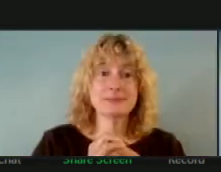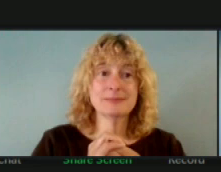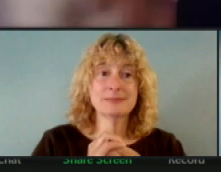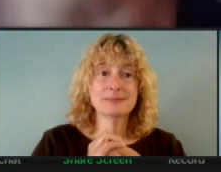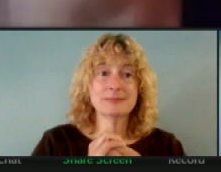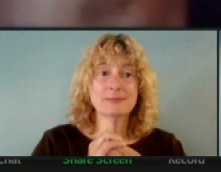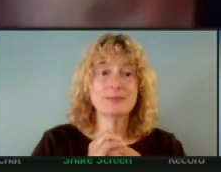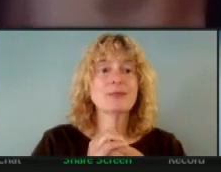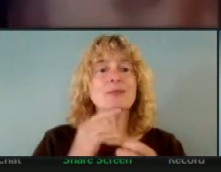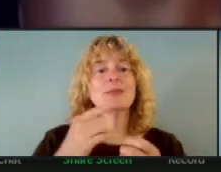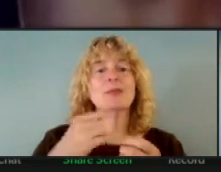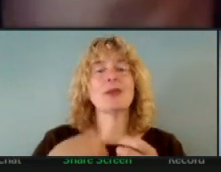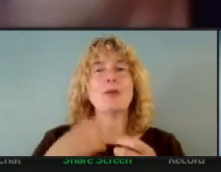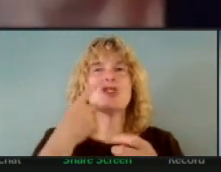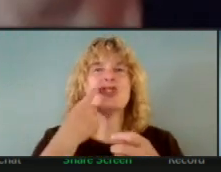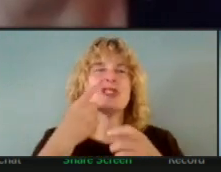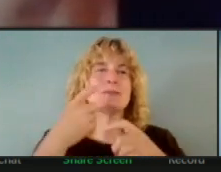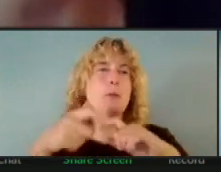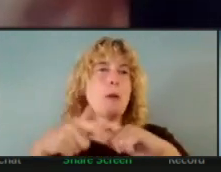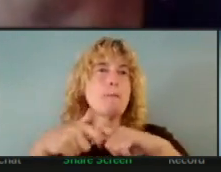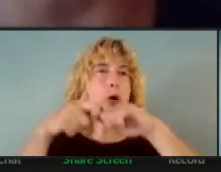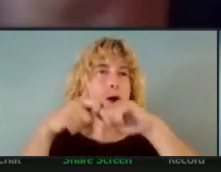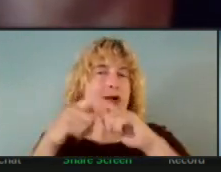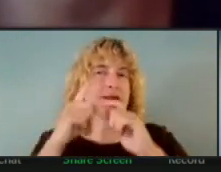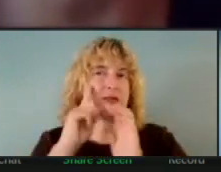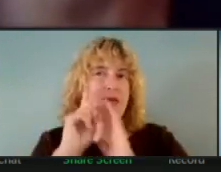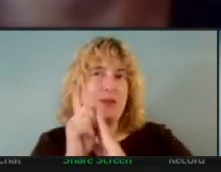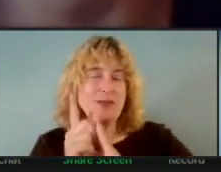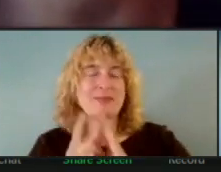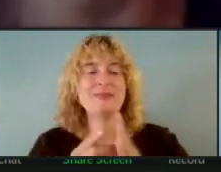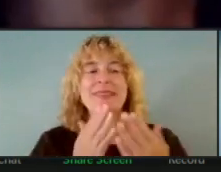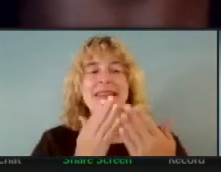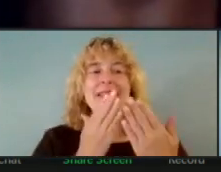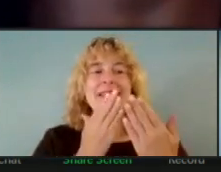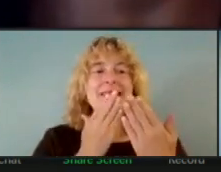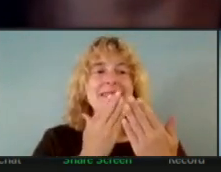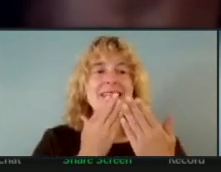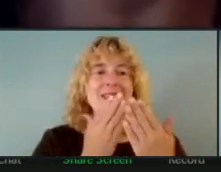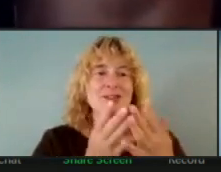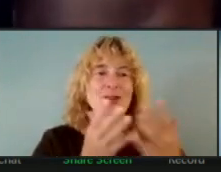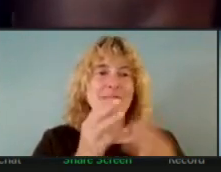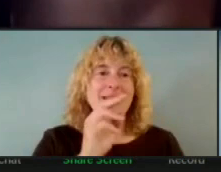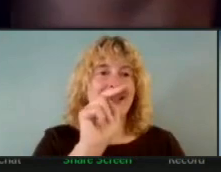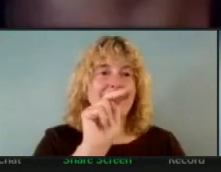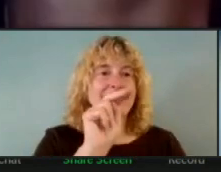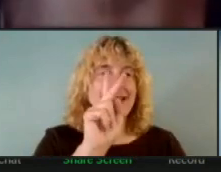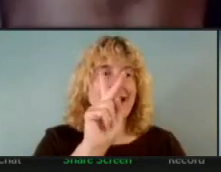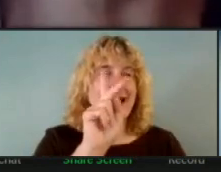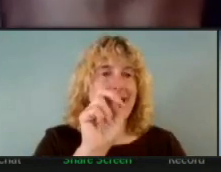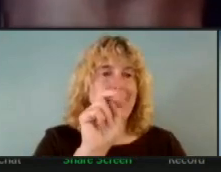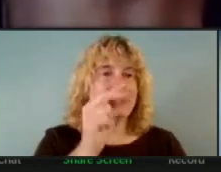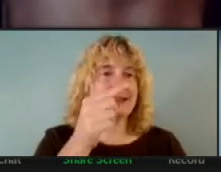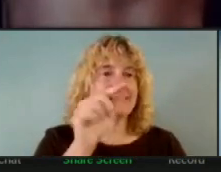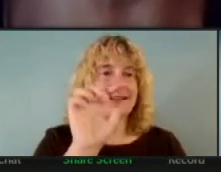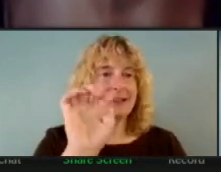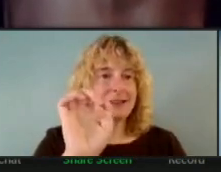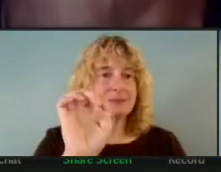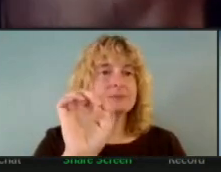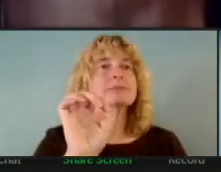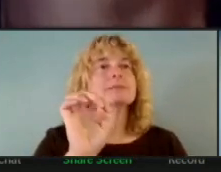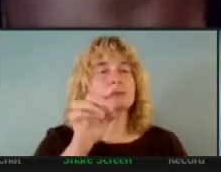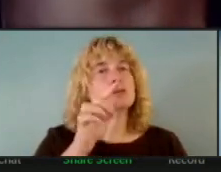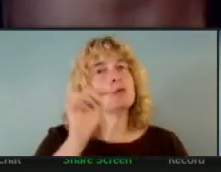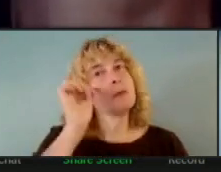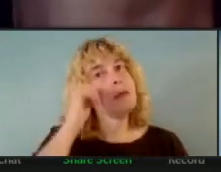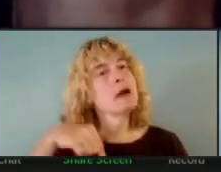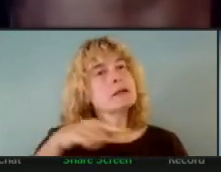We just have a pause for a moment. So thank you so much, Nkenge. And as you did, you reminded us how important it is